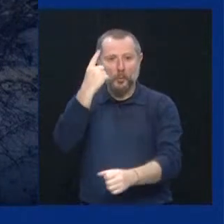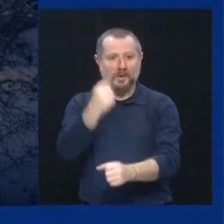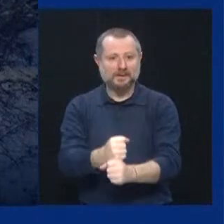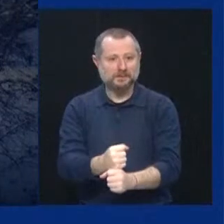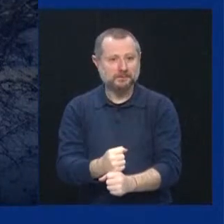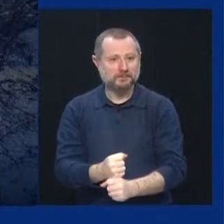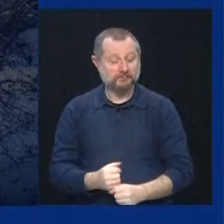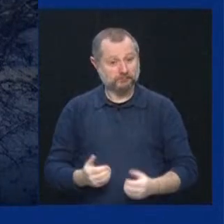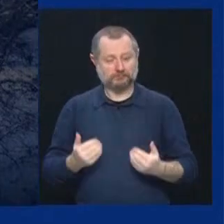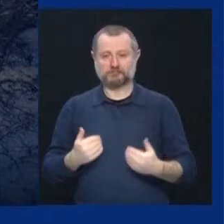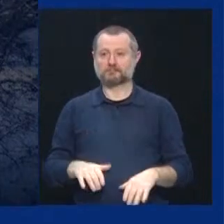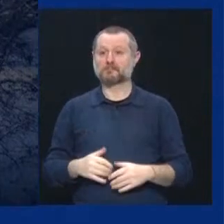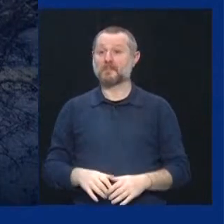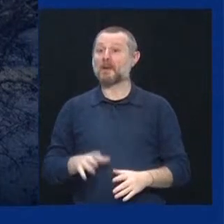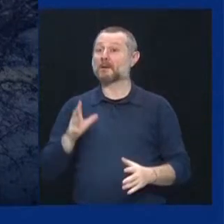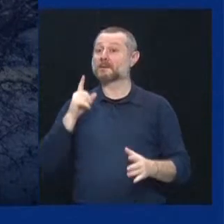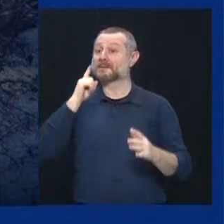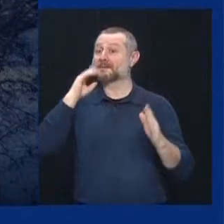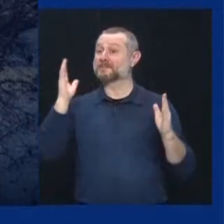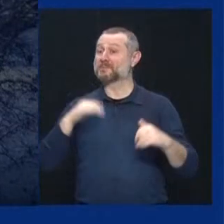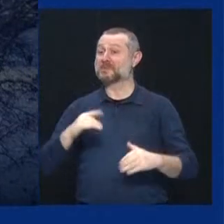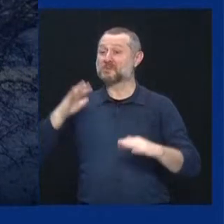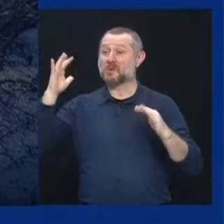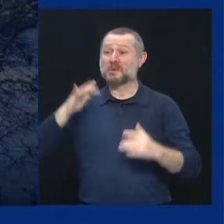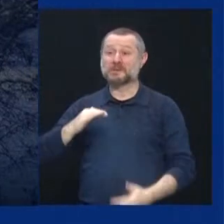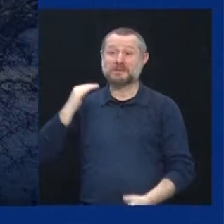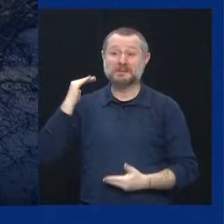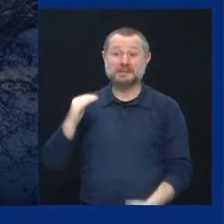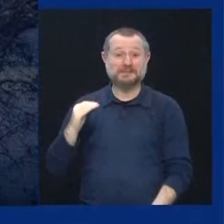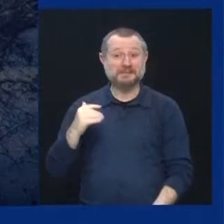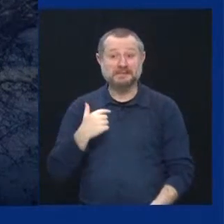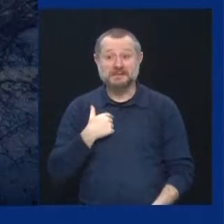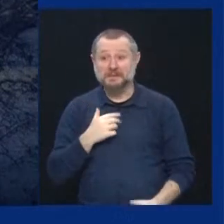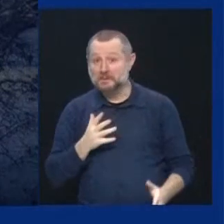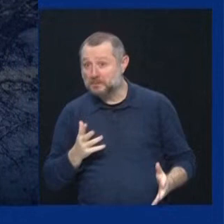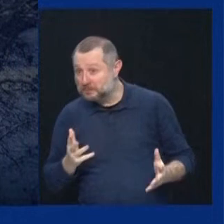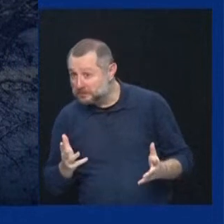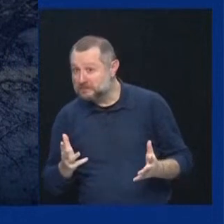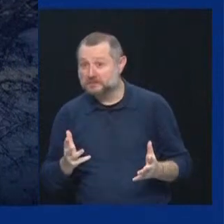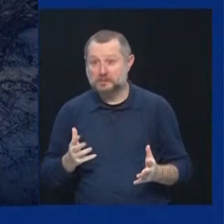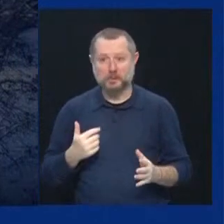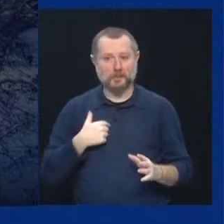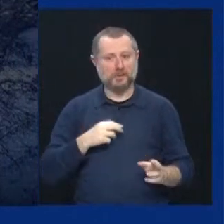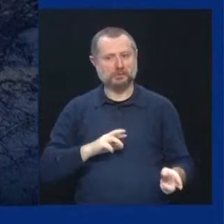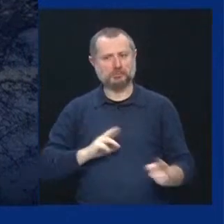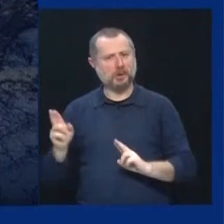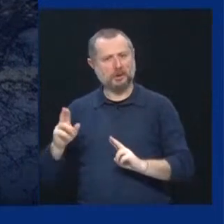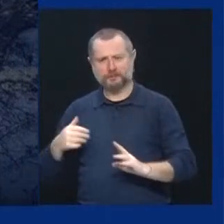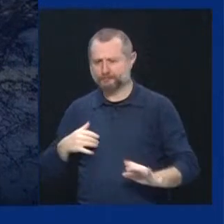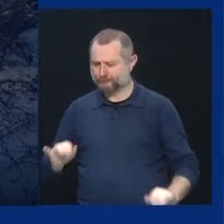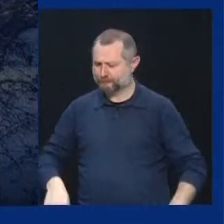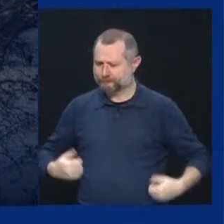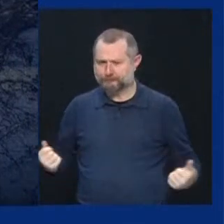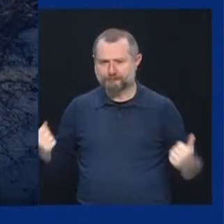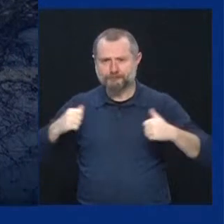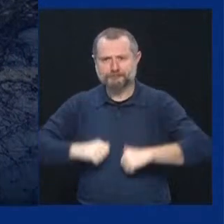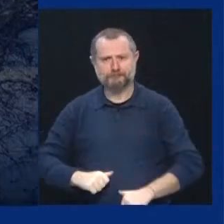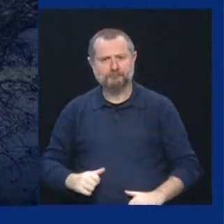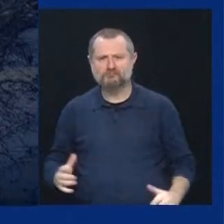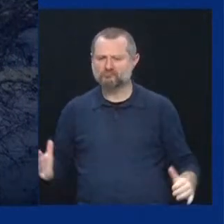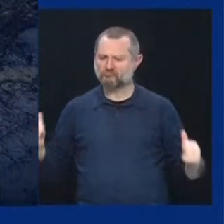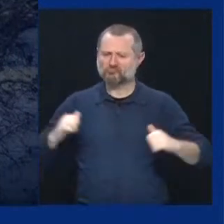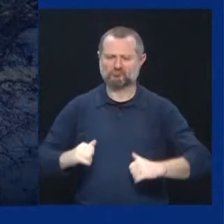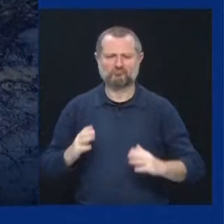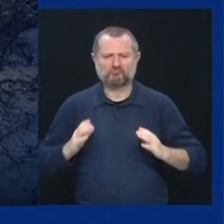We were anticipating heavy snow in New York. I had my boots ready, my big jacket ready.